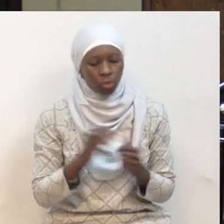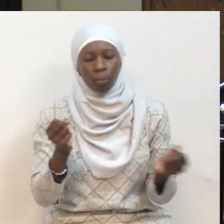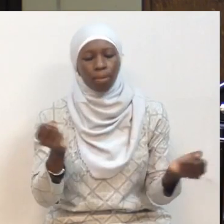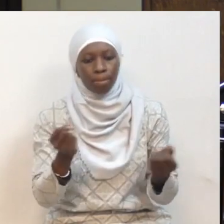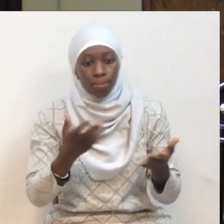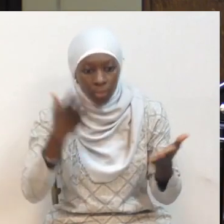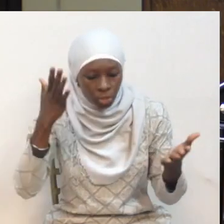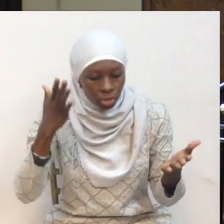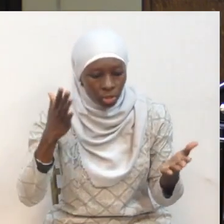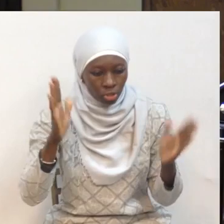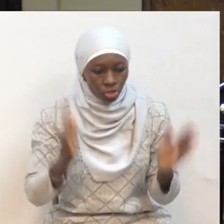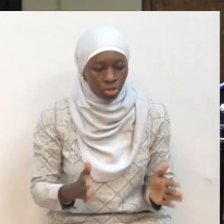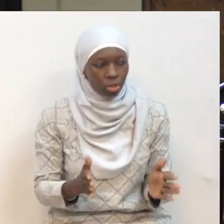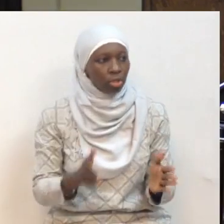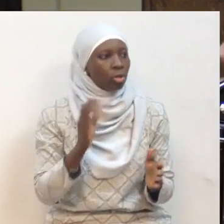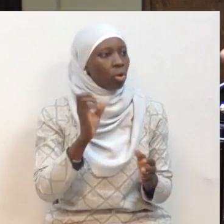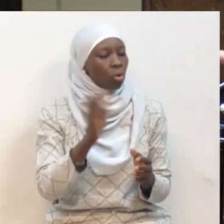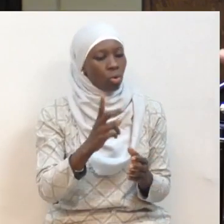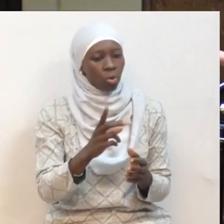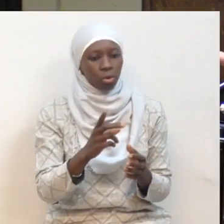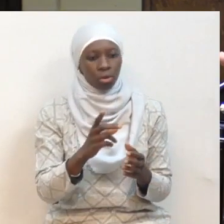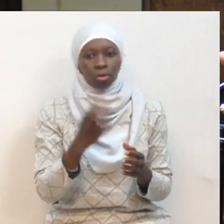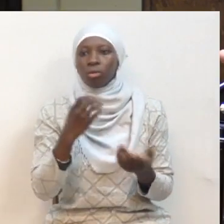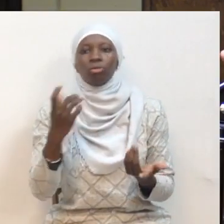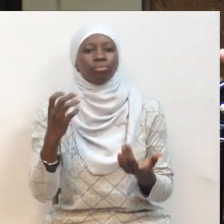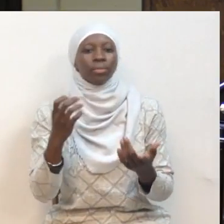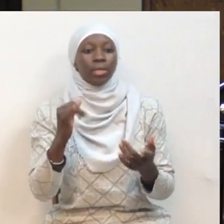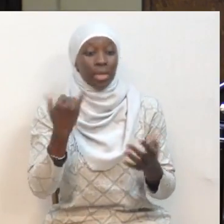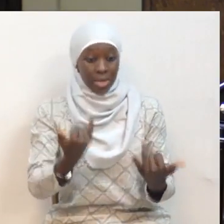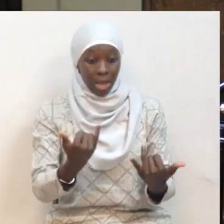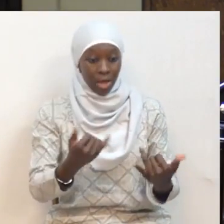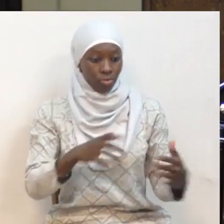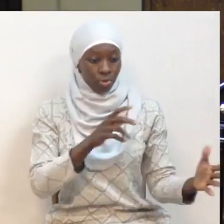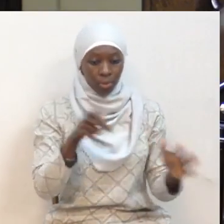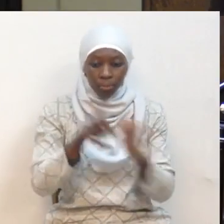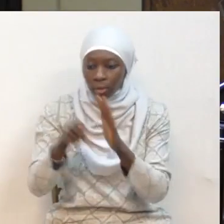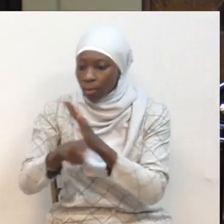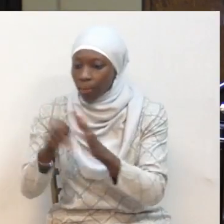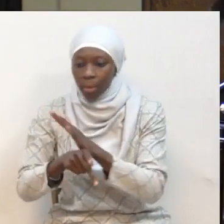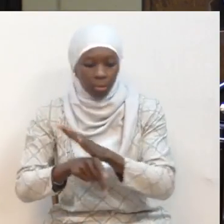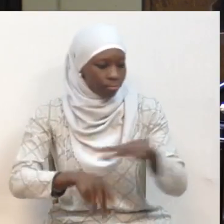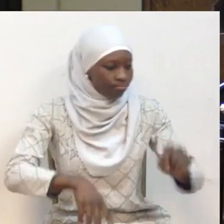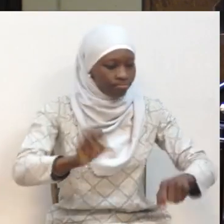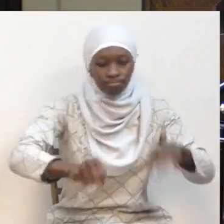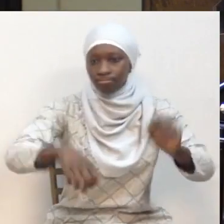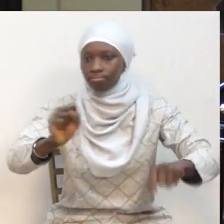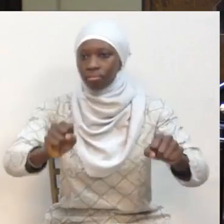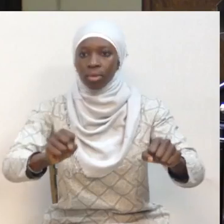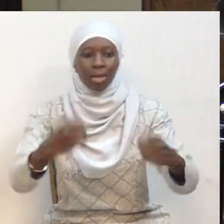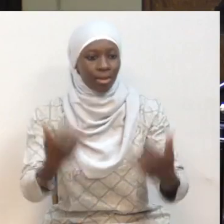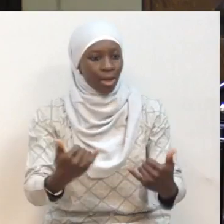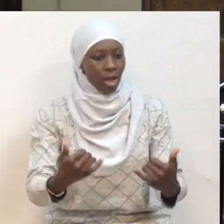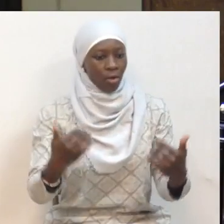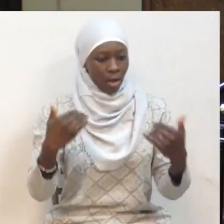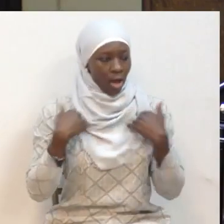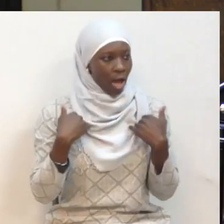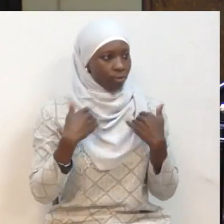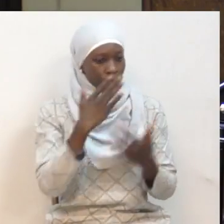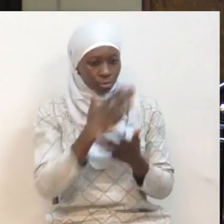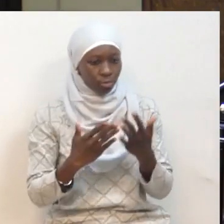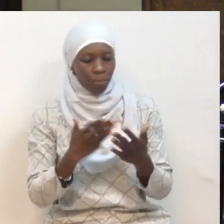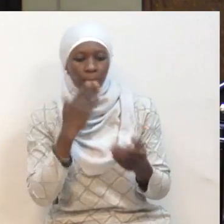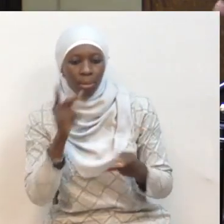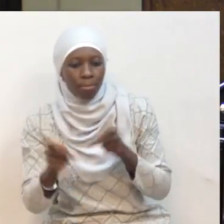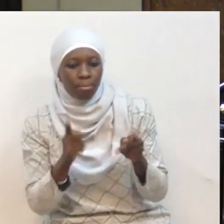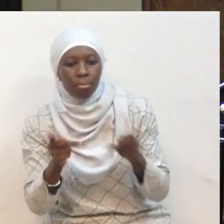to create fear in the community that if you don't support this tyrant, then